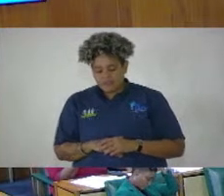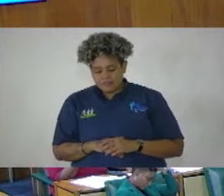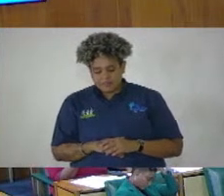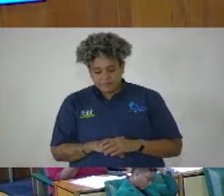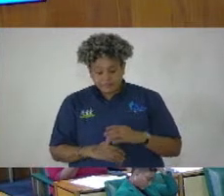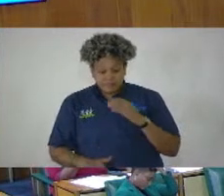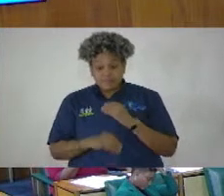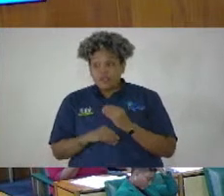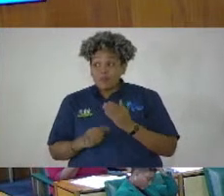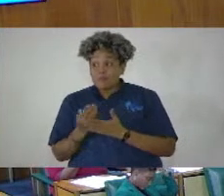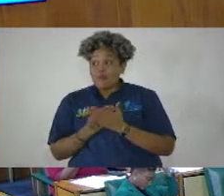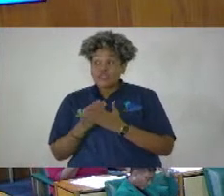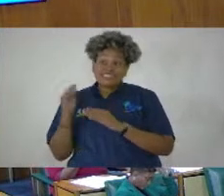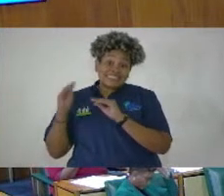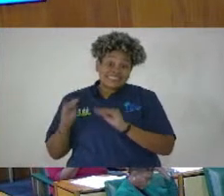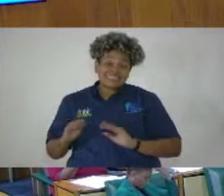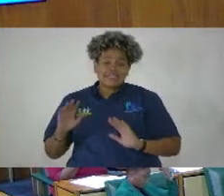budget